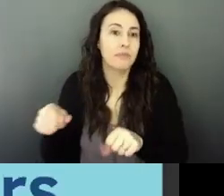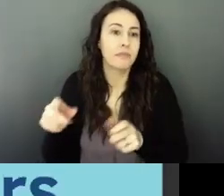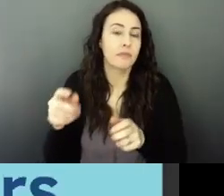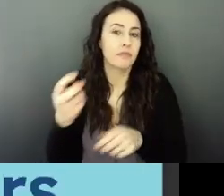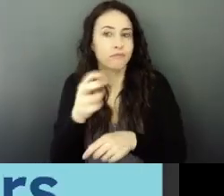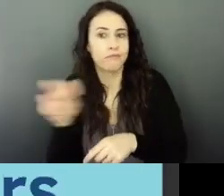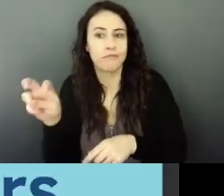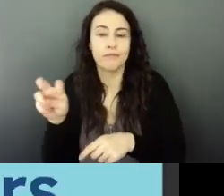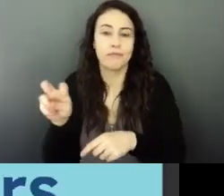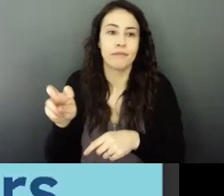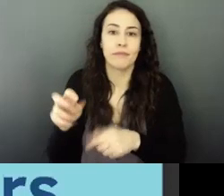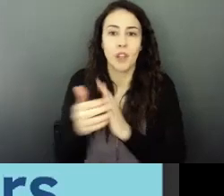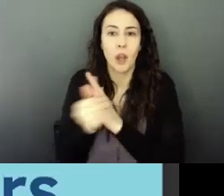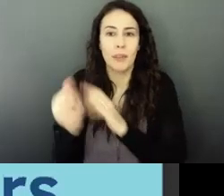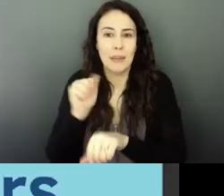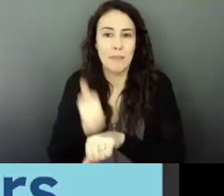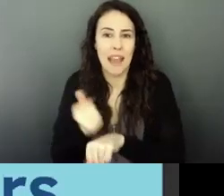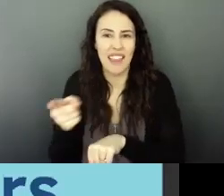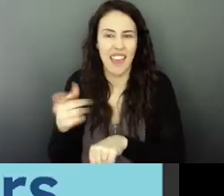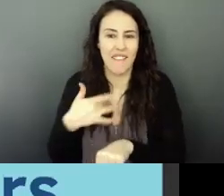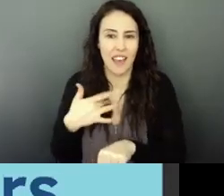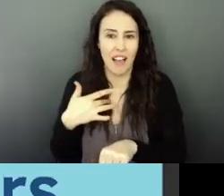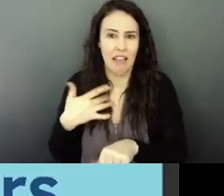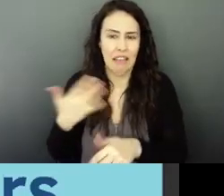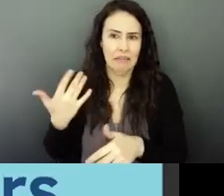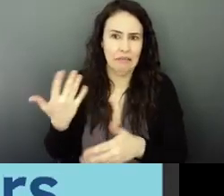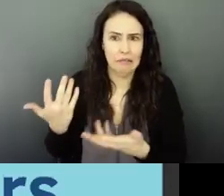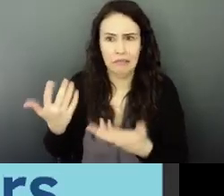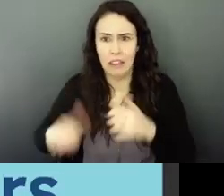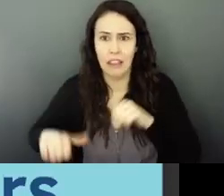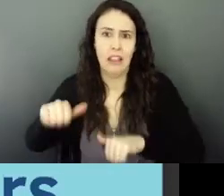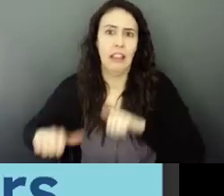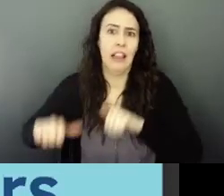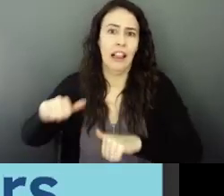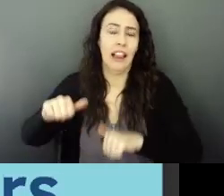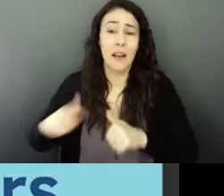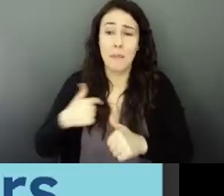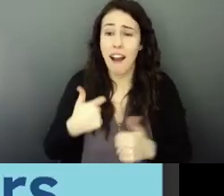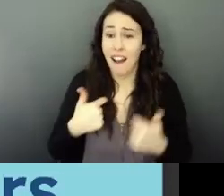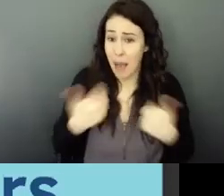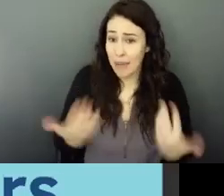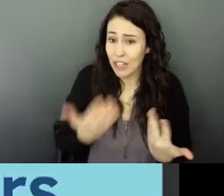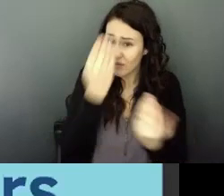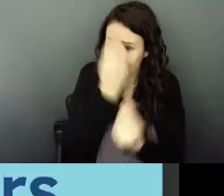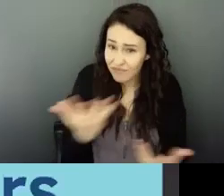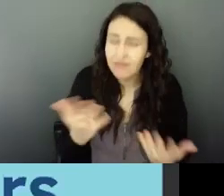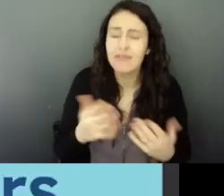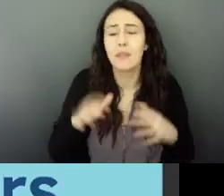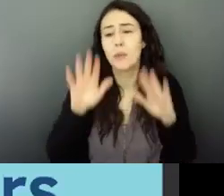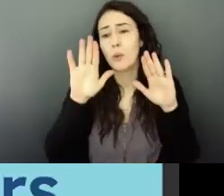they have some real hesitations. But I'm here to say it's wonderful to teach in a competency-based